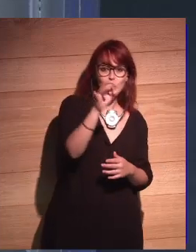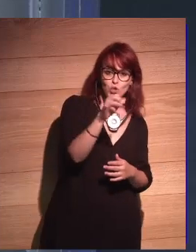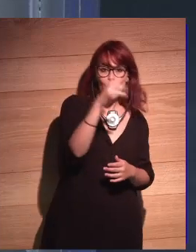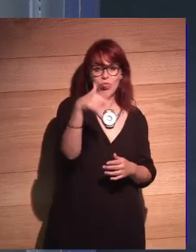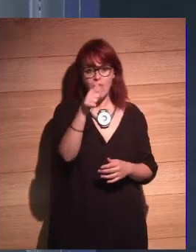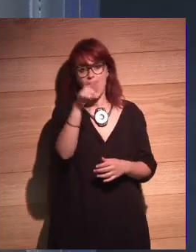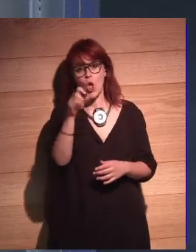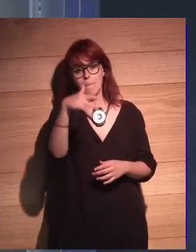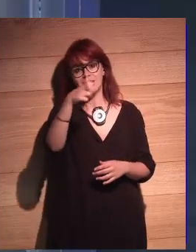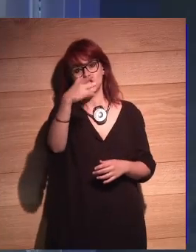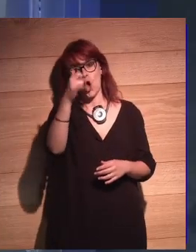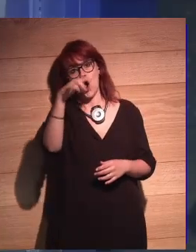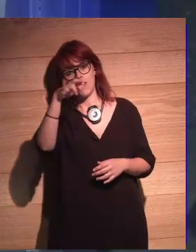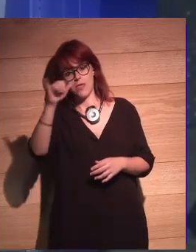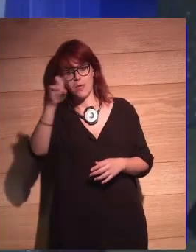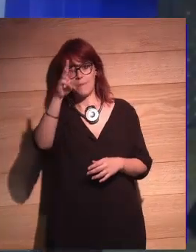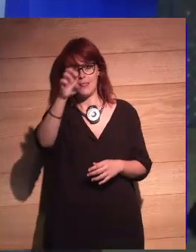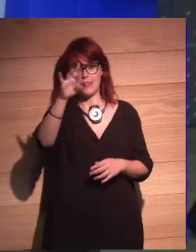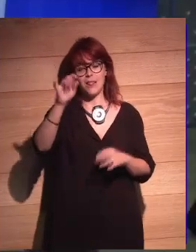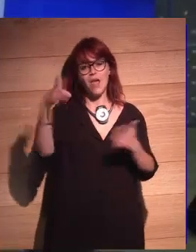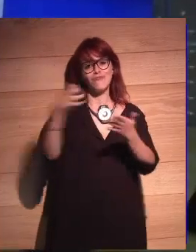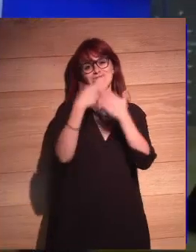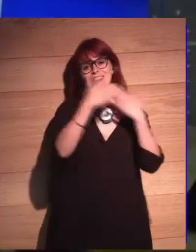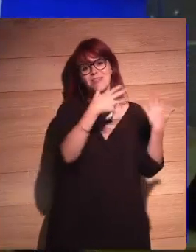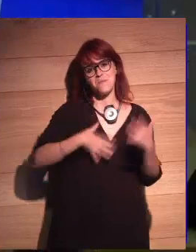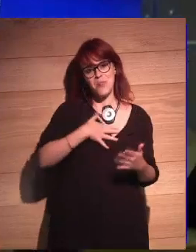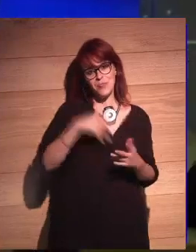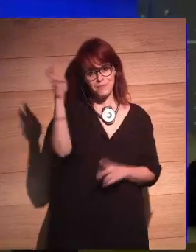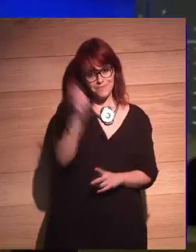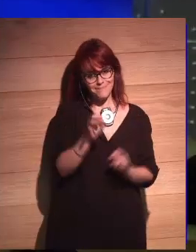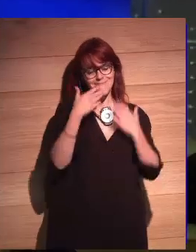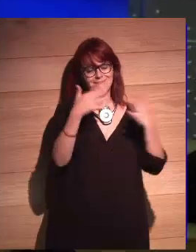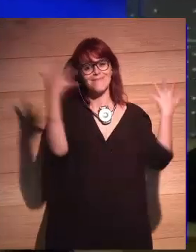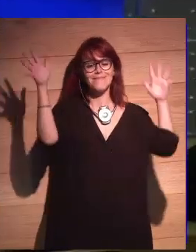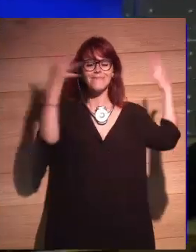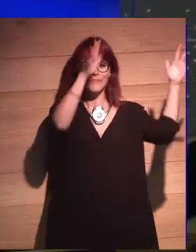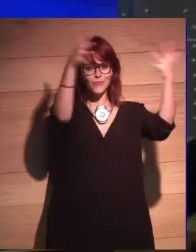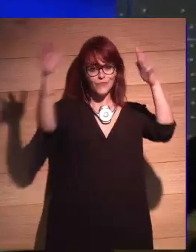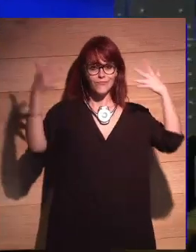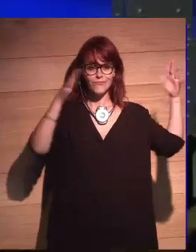Carlos, Gonzalo, Marjorie, and Peter. It has been a great pleasure to have you here. Thank you.